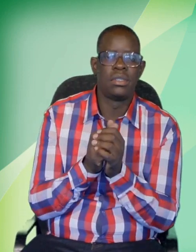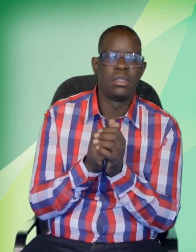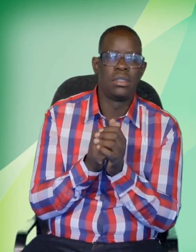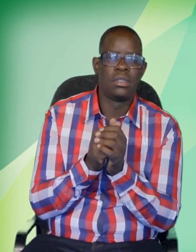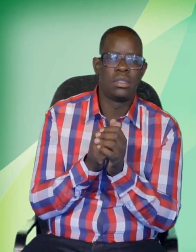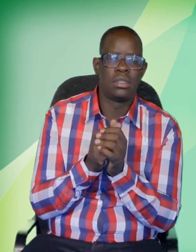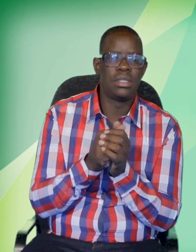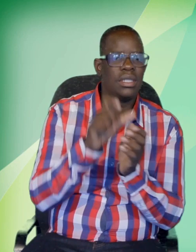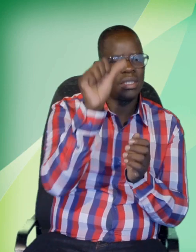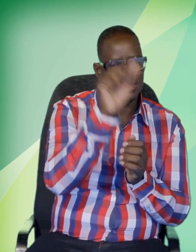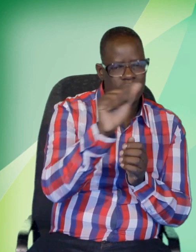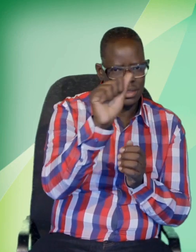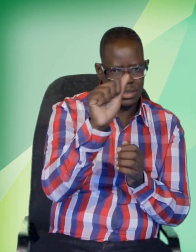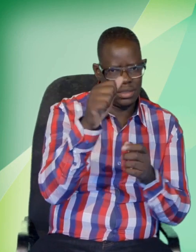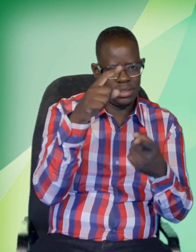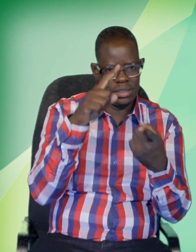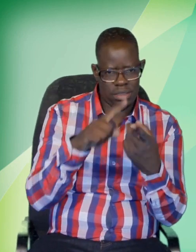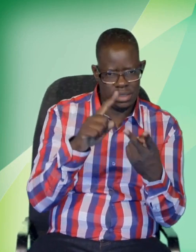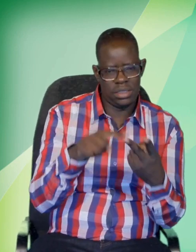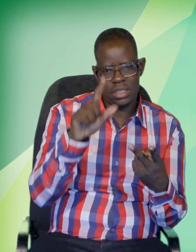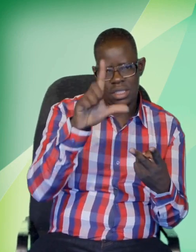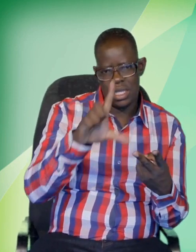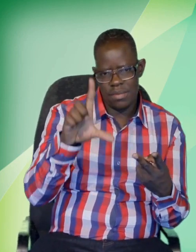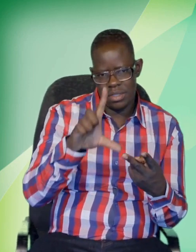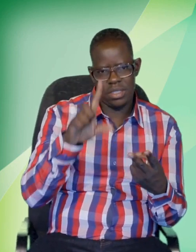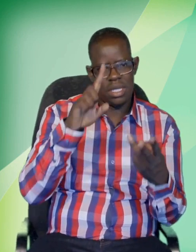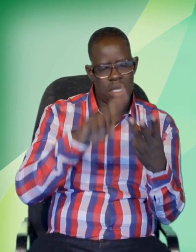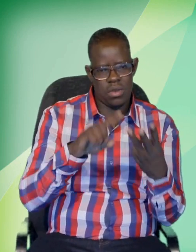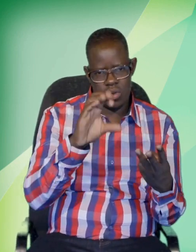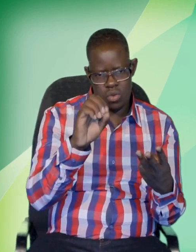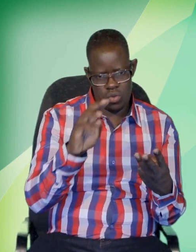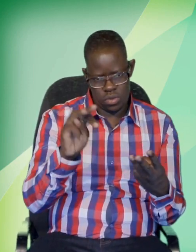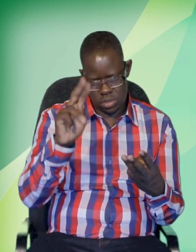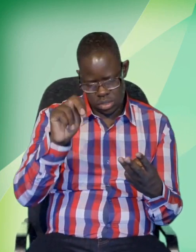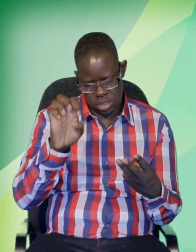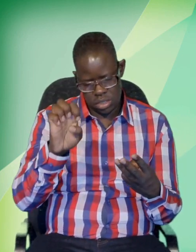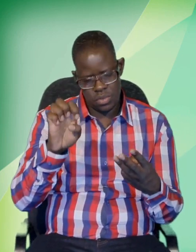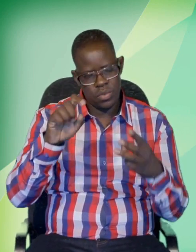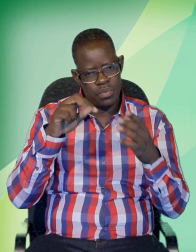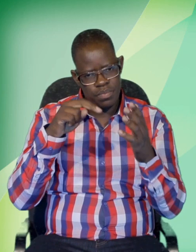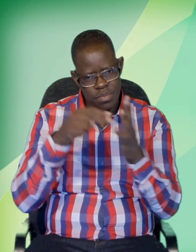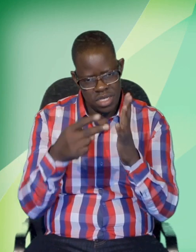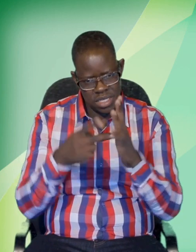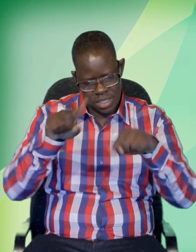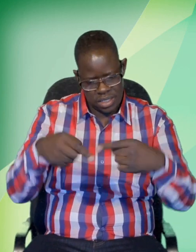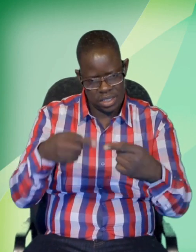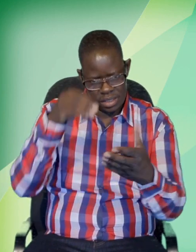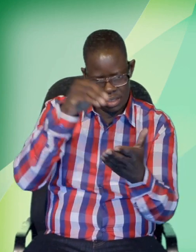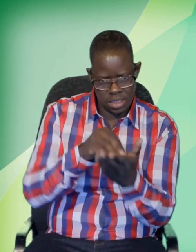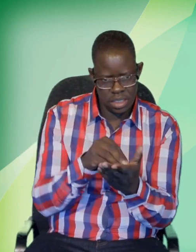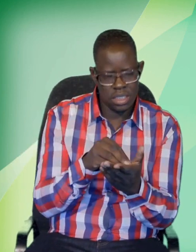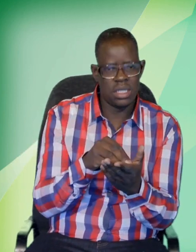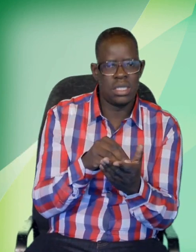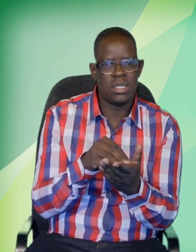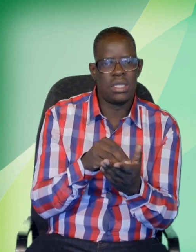are assets, liabilities, and owner's equity, which is capital. The assets represent the